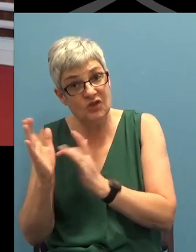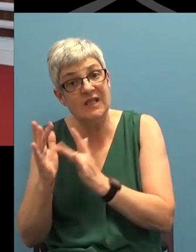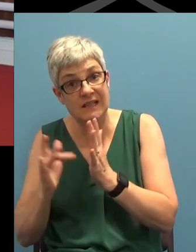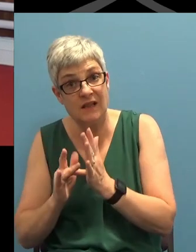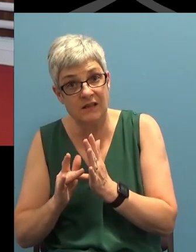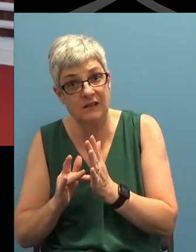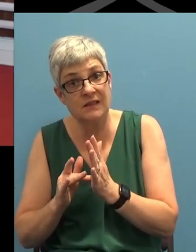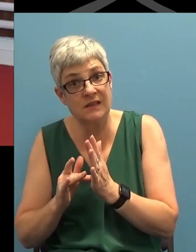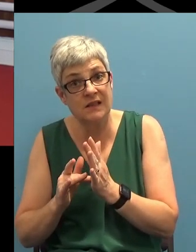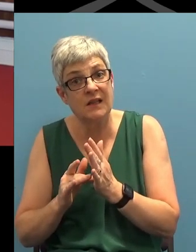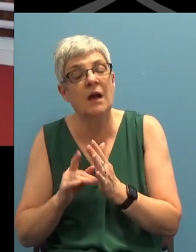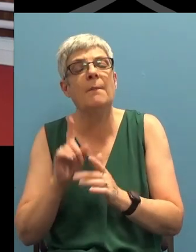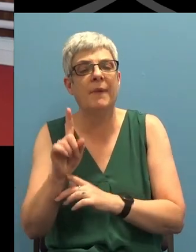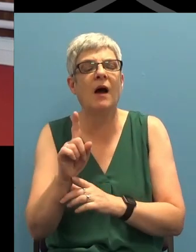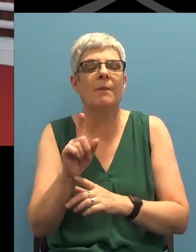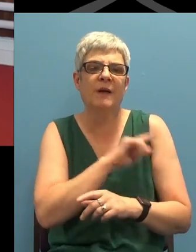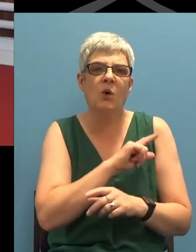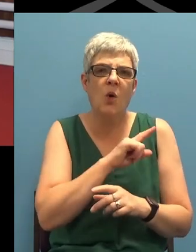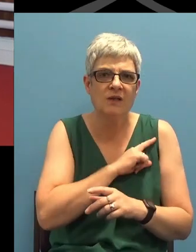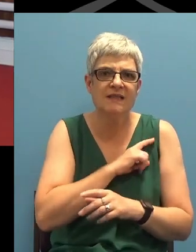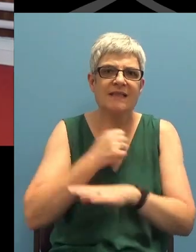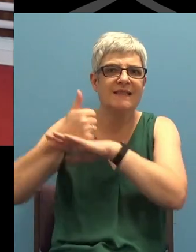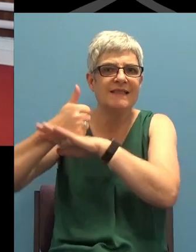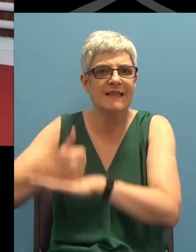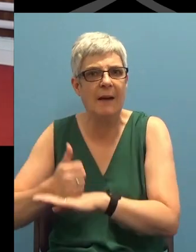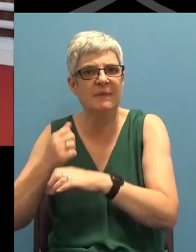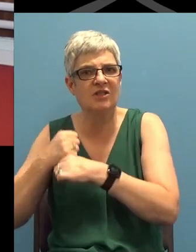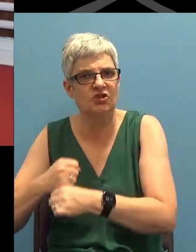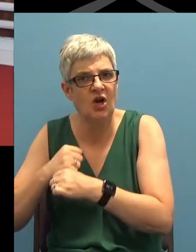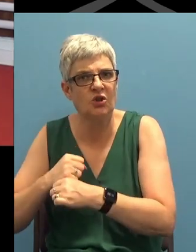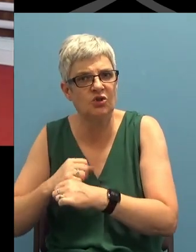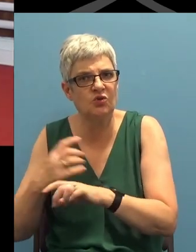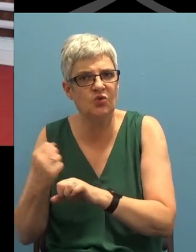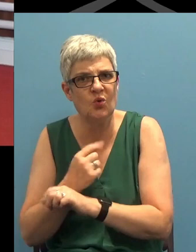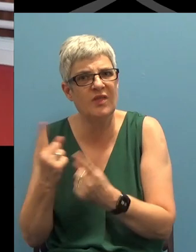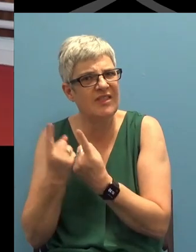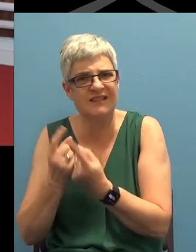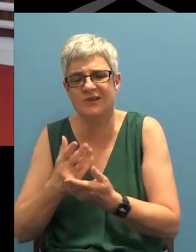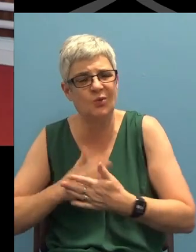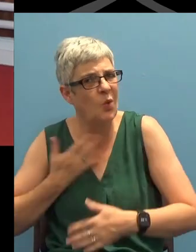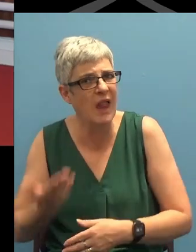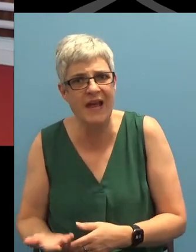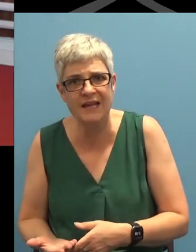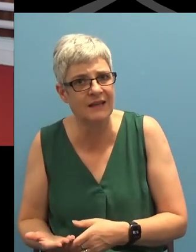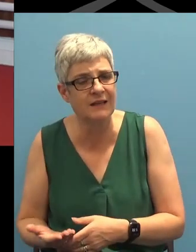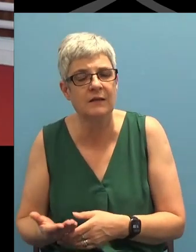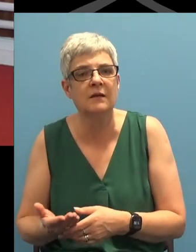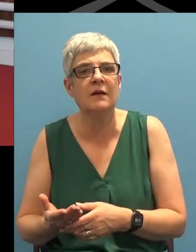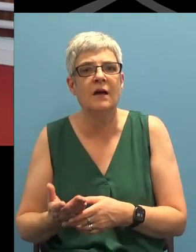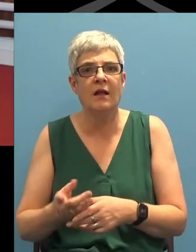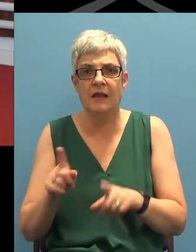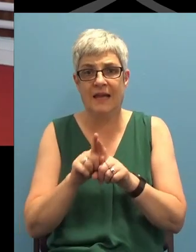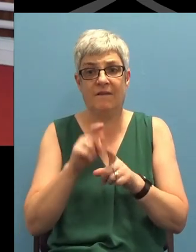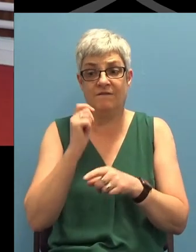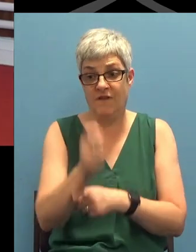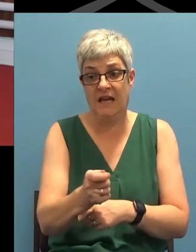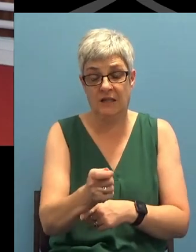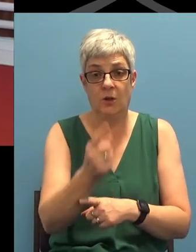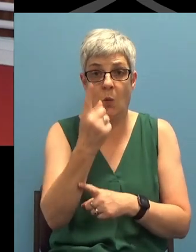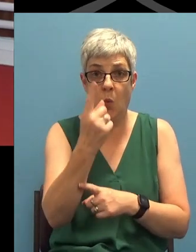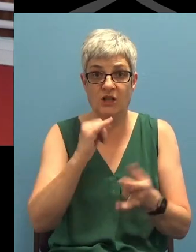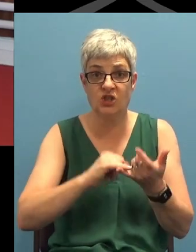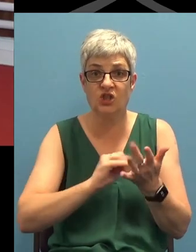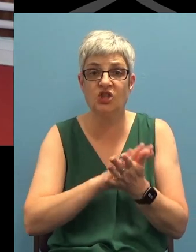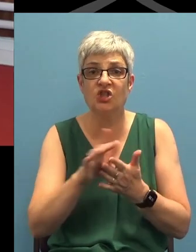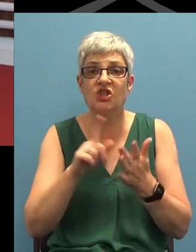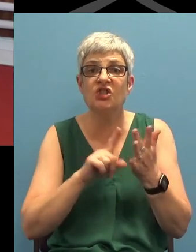Jesus, but because of the way the established church was doing things. For example, you could be fined 1 shilling. Do you